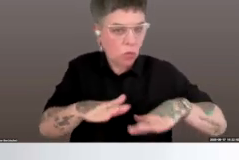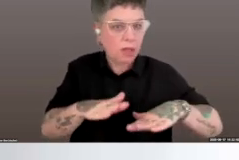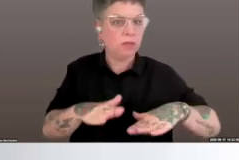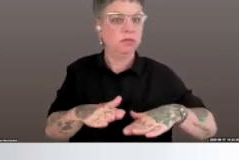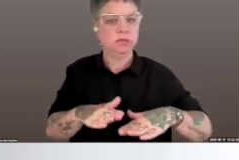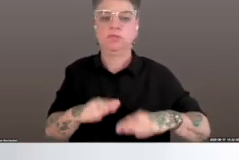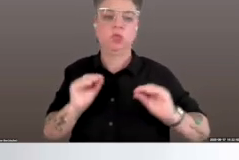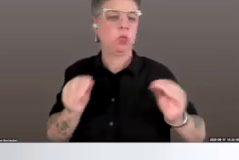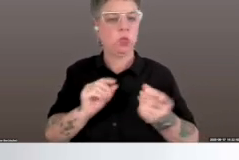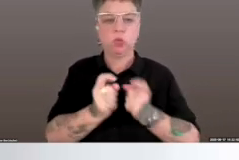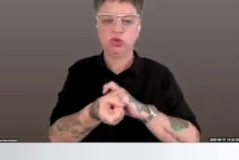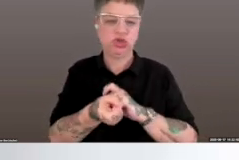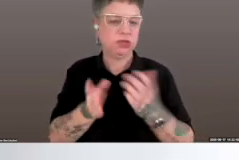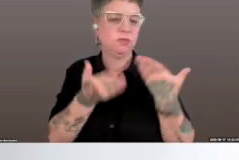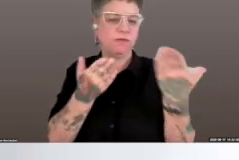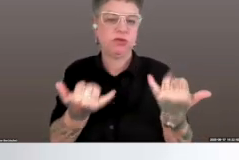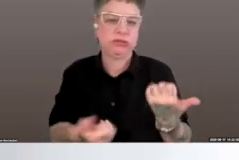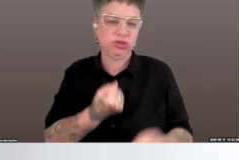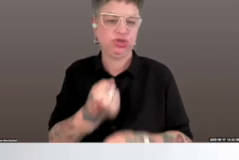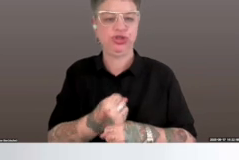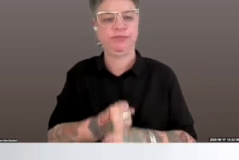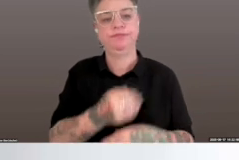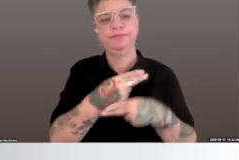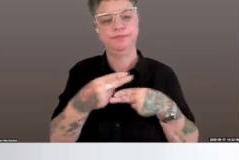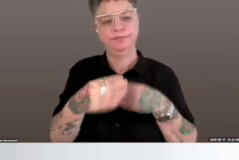for this year. Next slide, please.